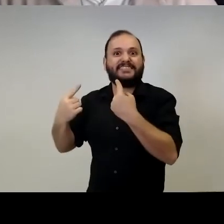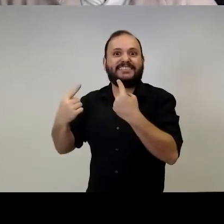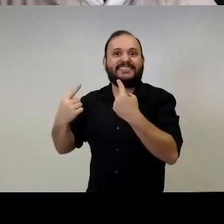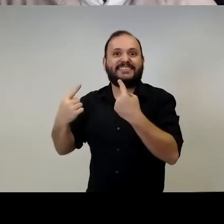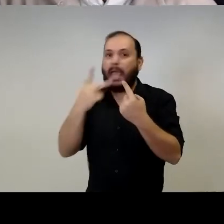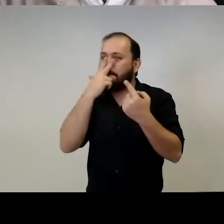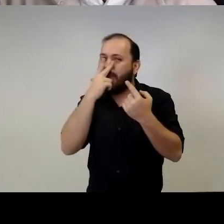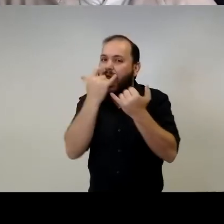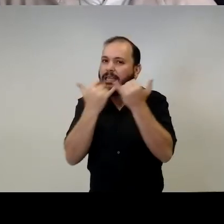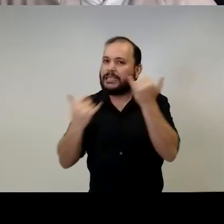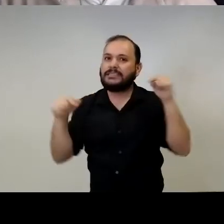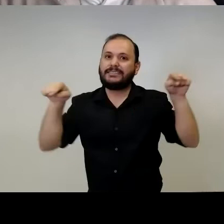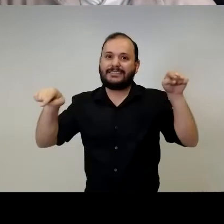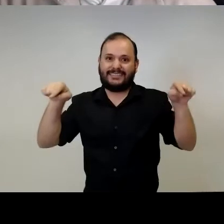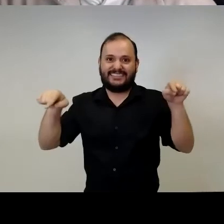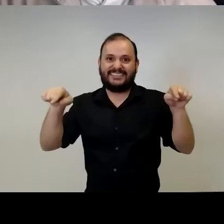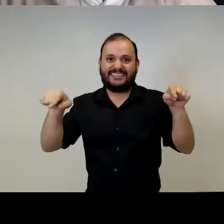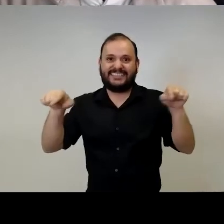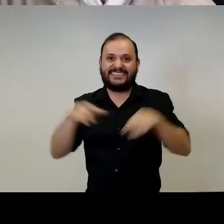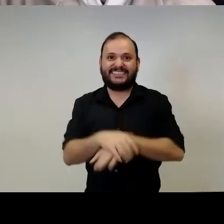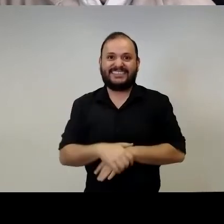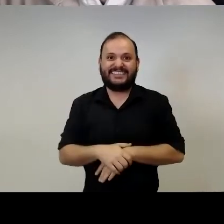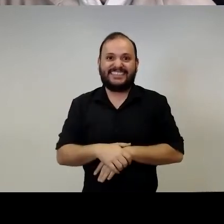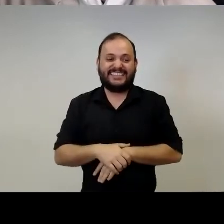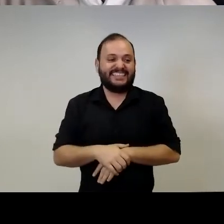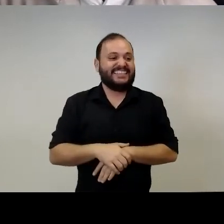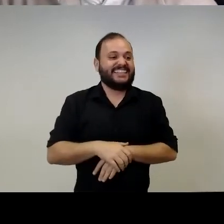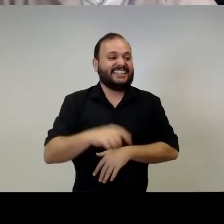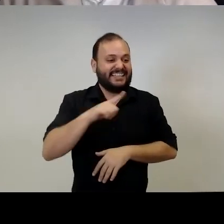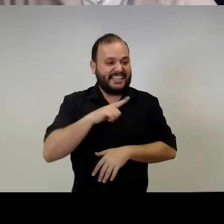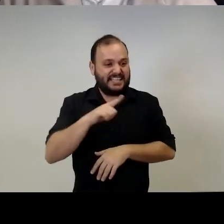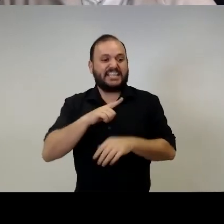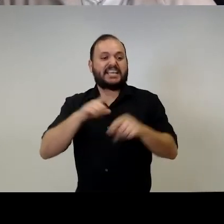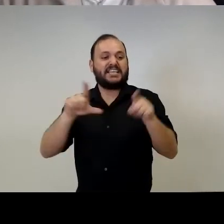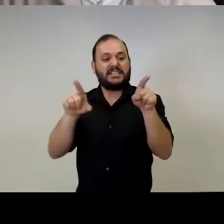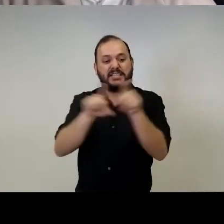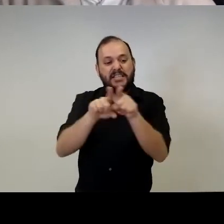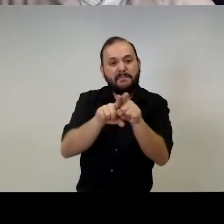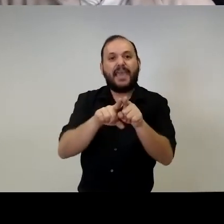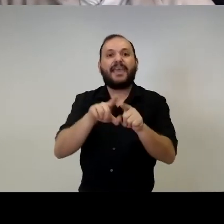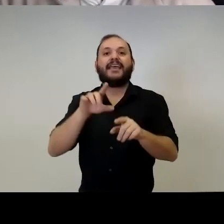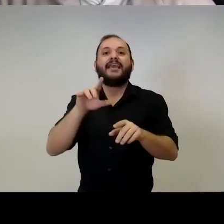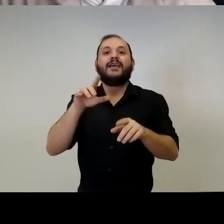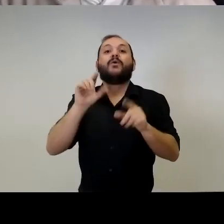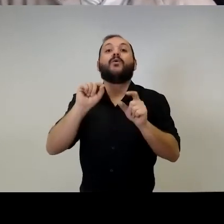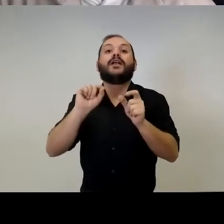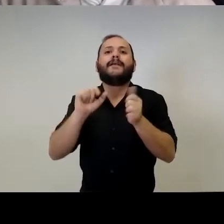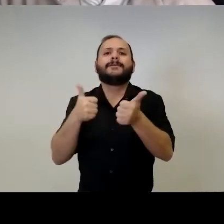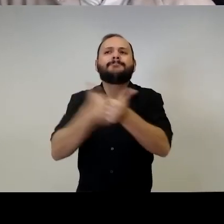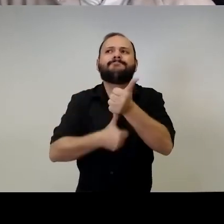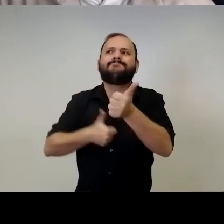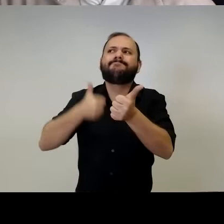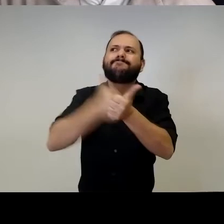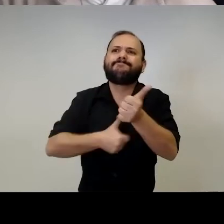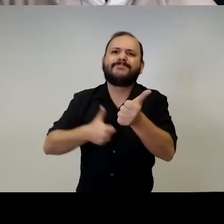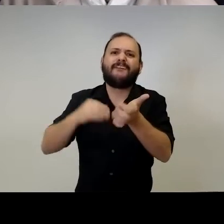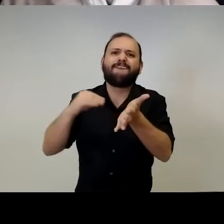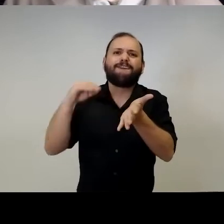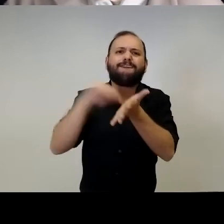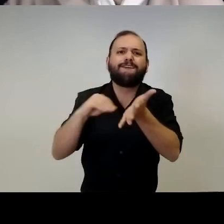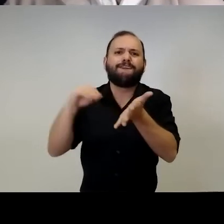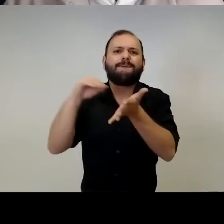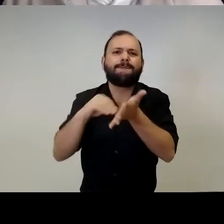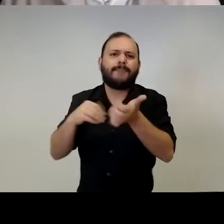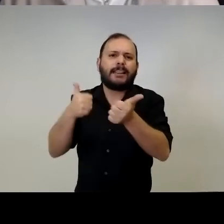interpreting as well. It exists in community interpreting, but lexical gaps are far less frequent. So what